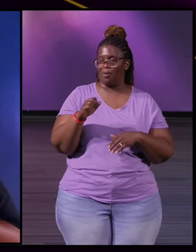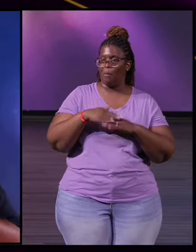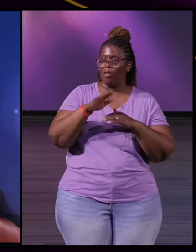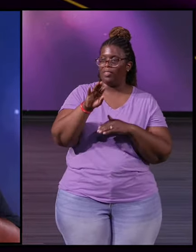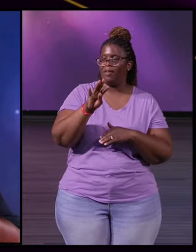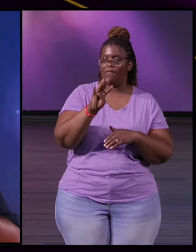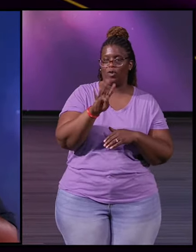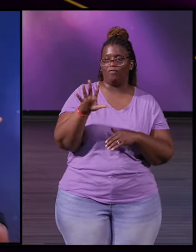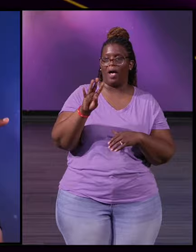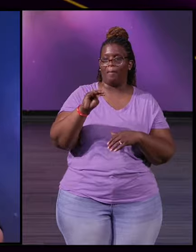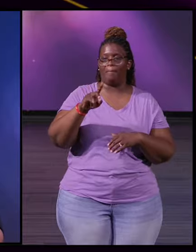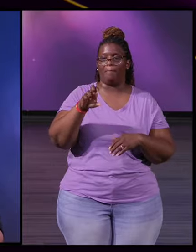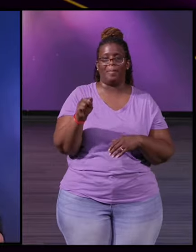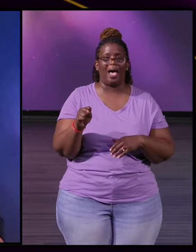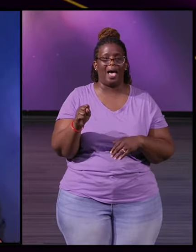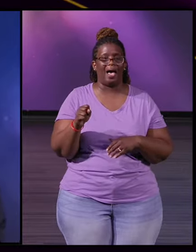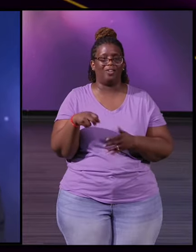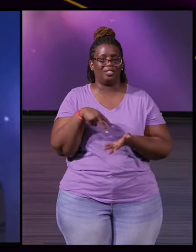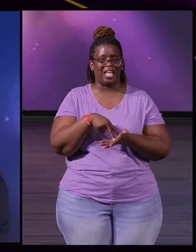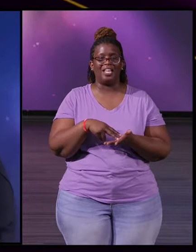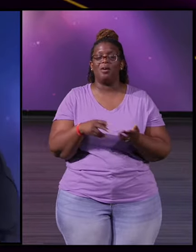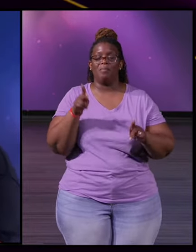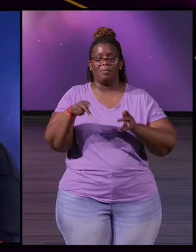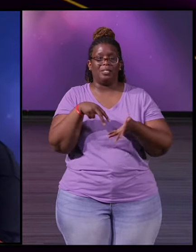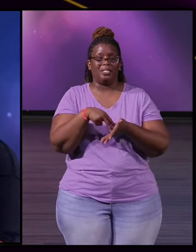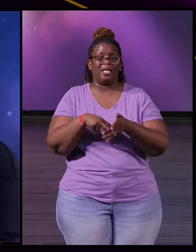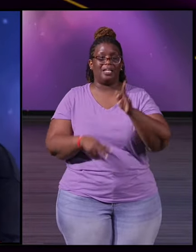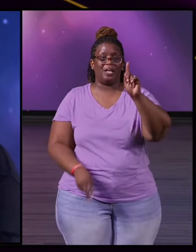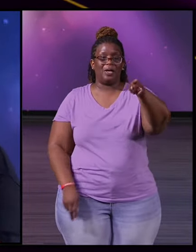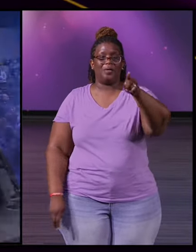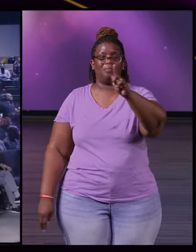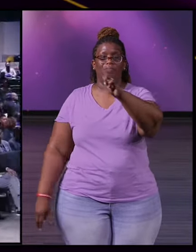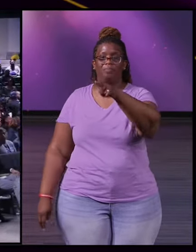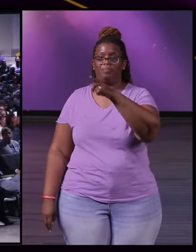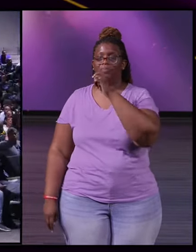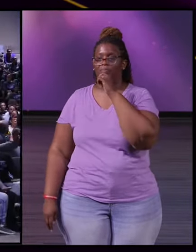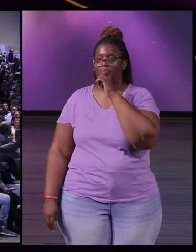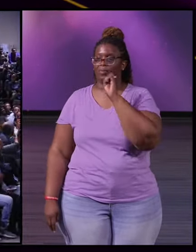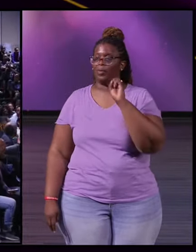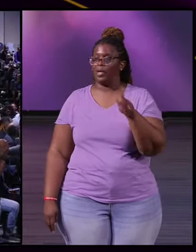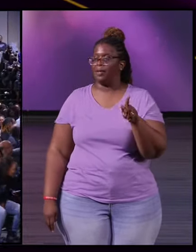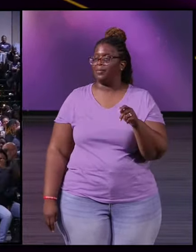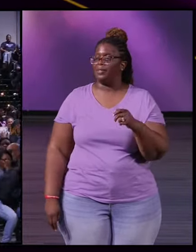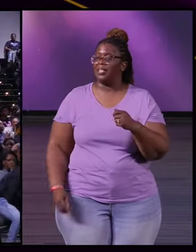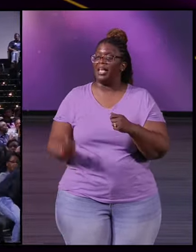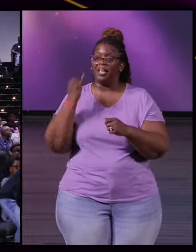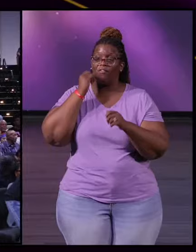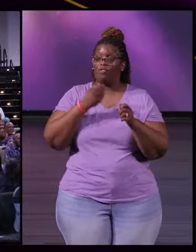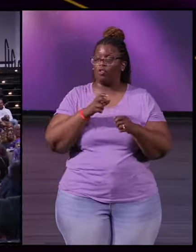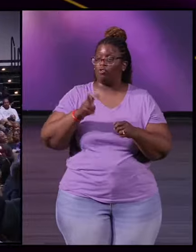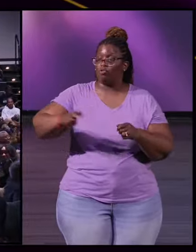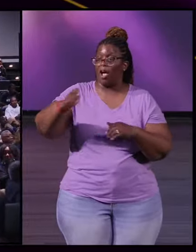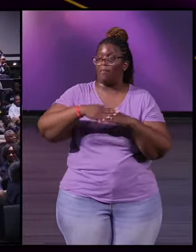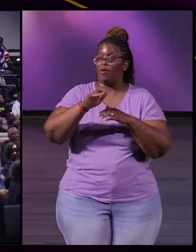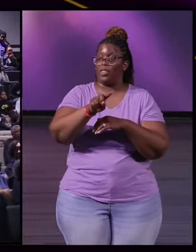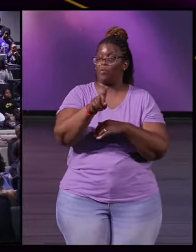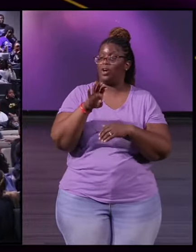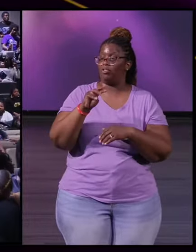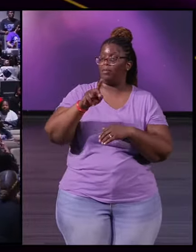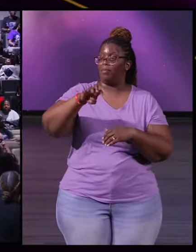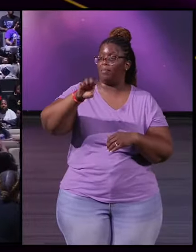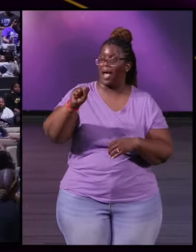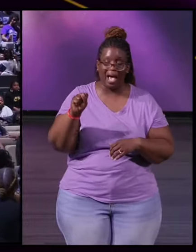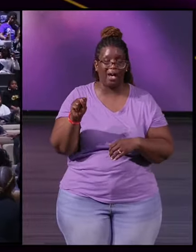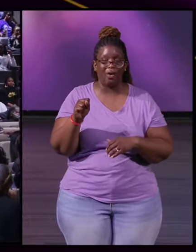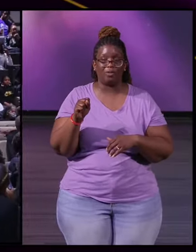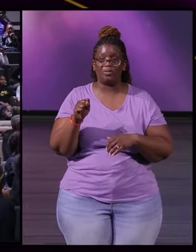45 miles, we have someone over here, more, okay. All right, more than 100 miles,